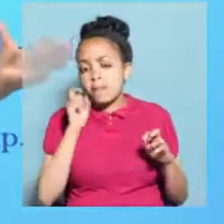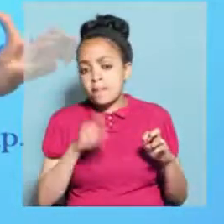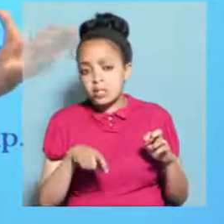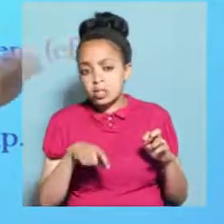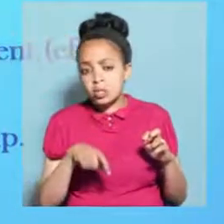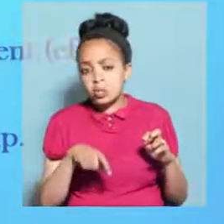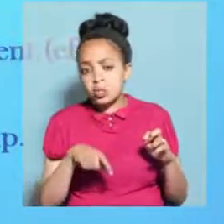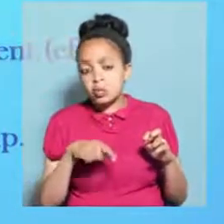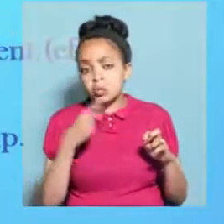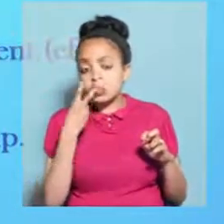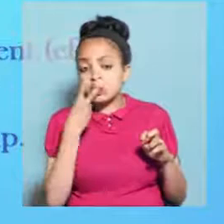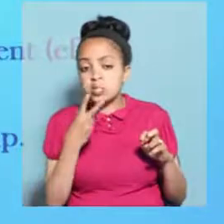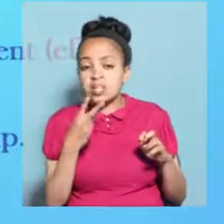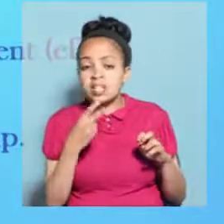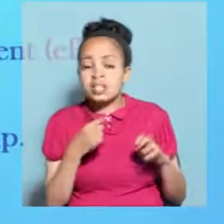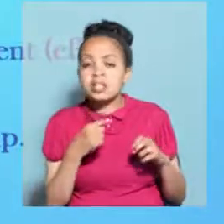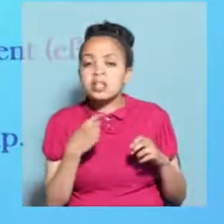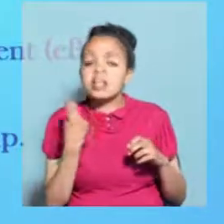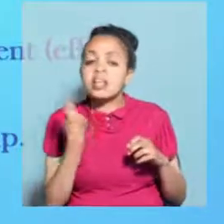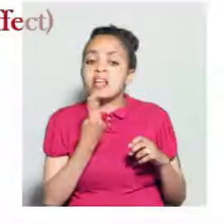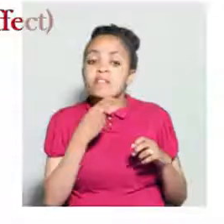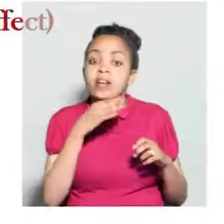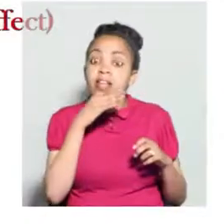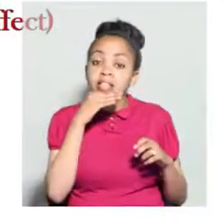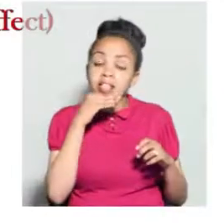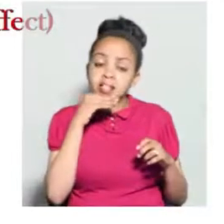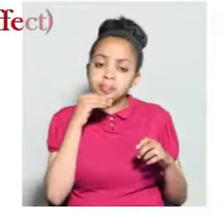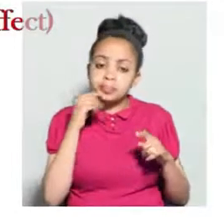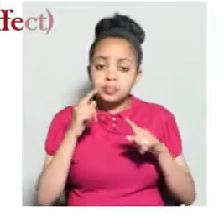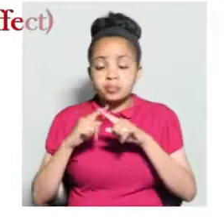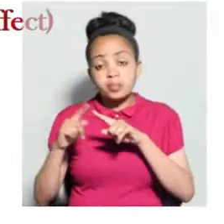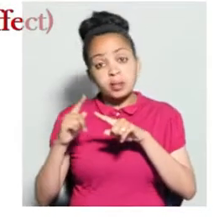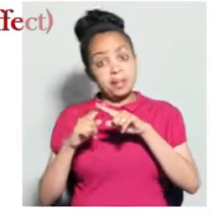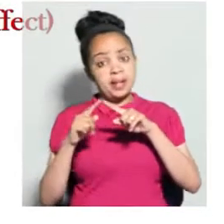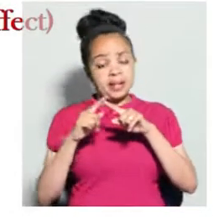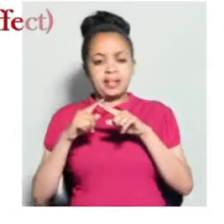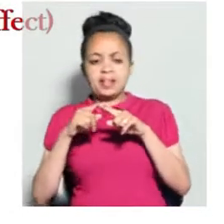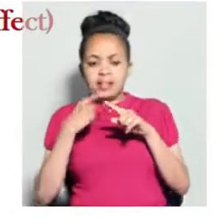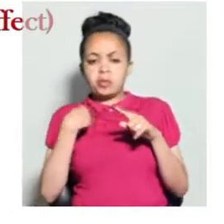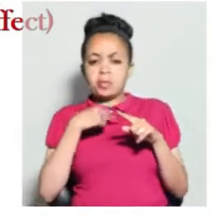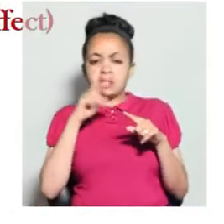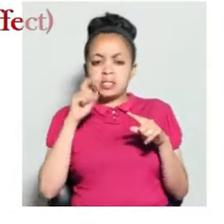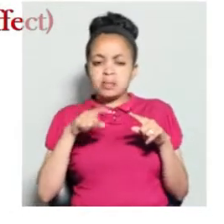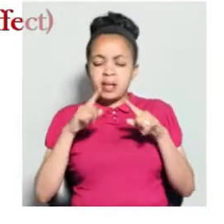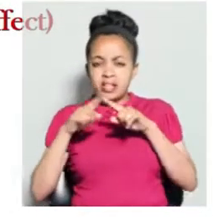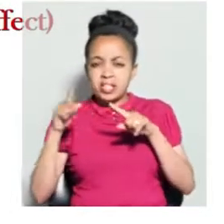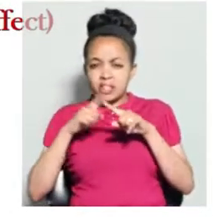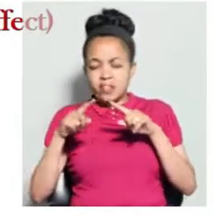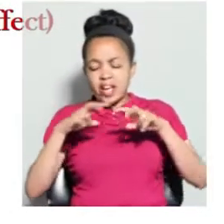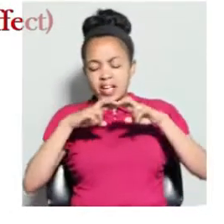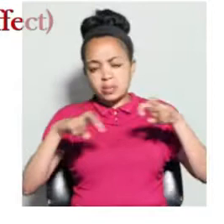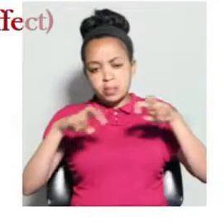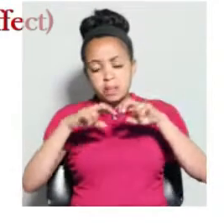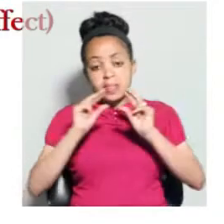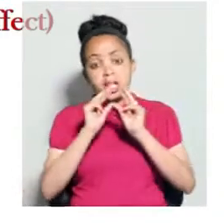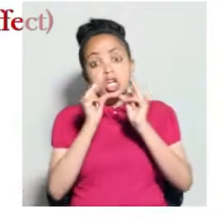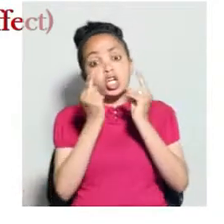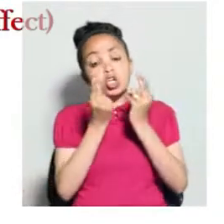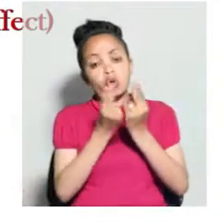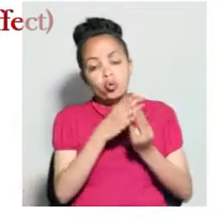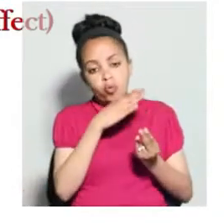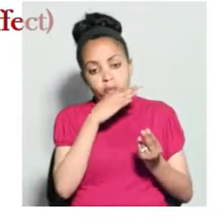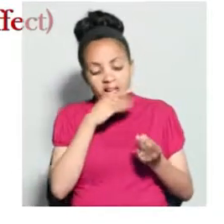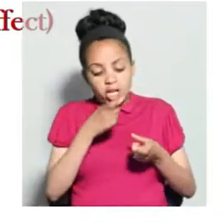deduced for that of the effect or dependent variable. And again, we must be identify experimental group here. And